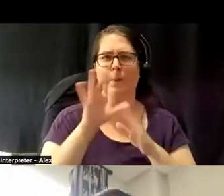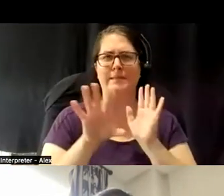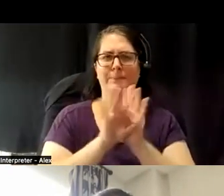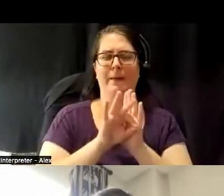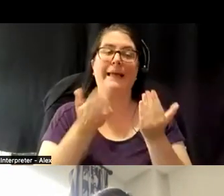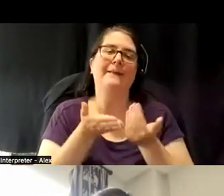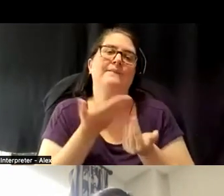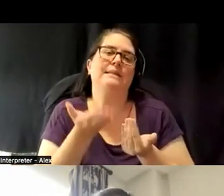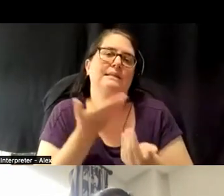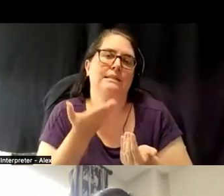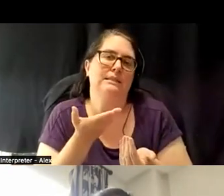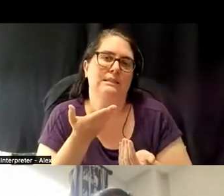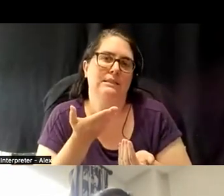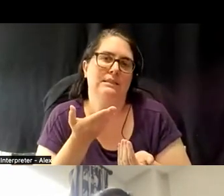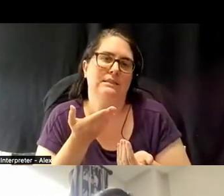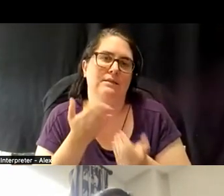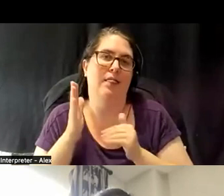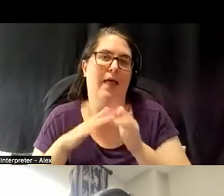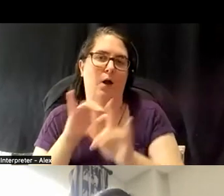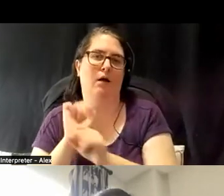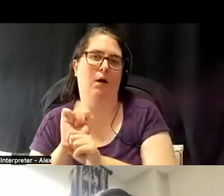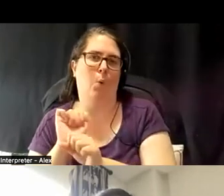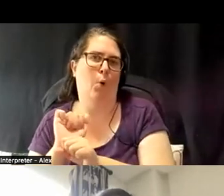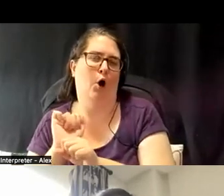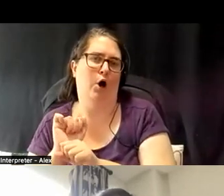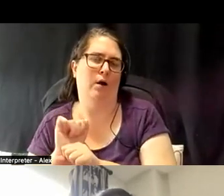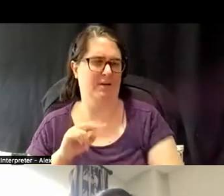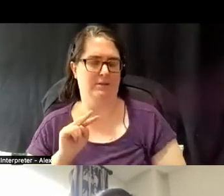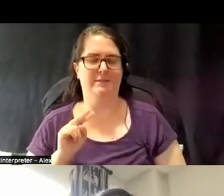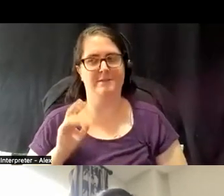convenience over anything else. And that kind of